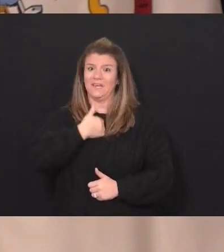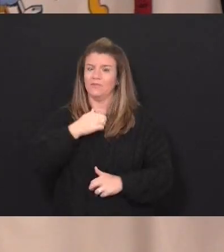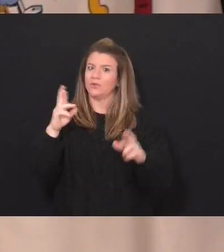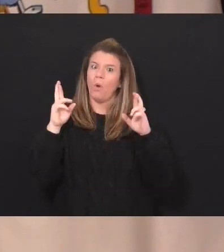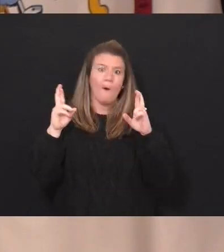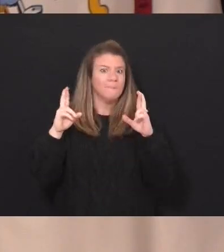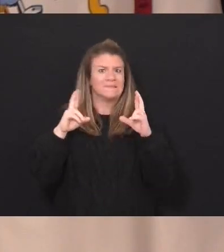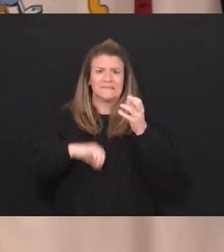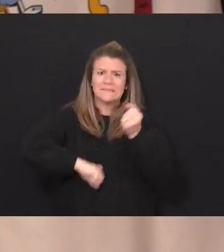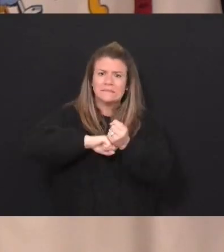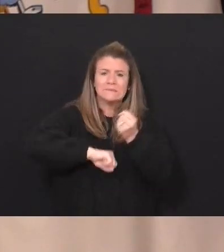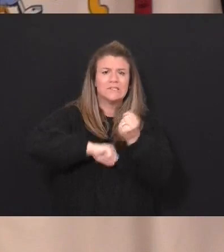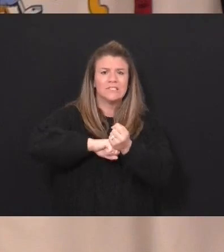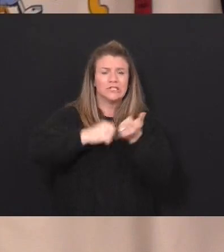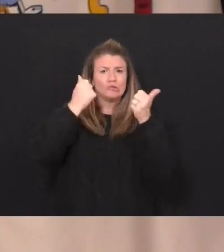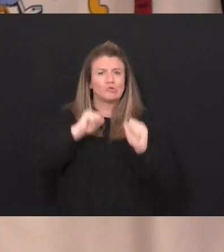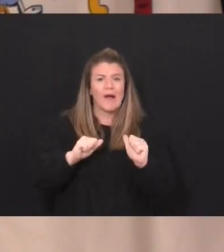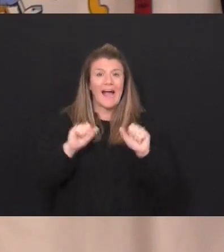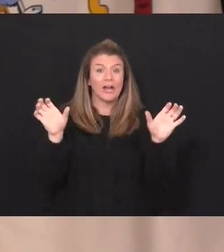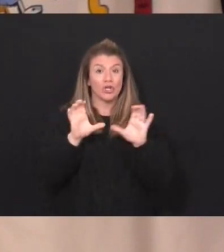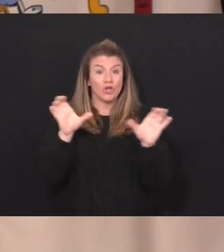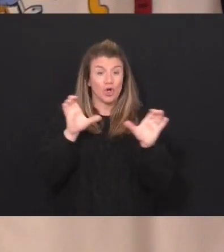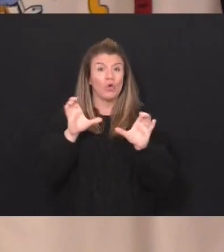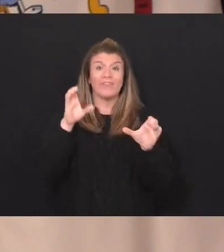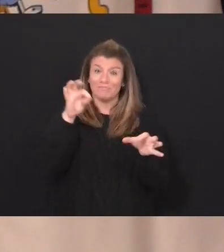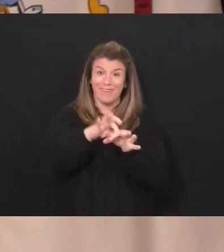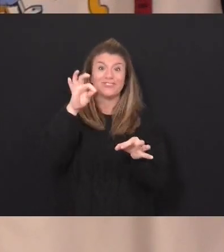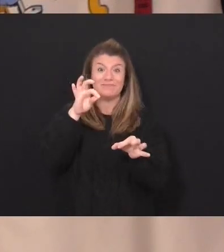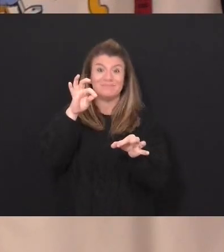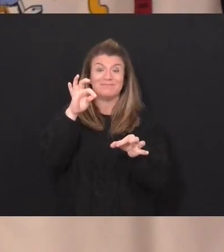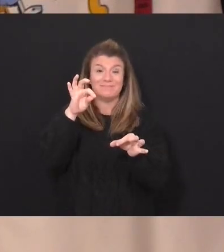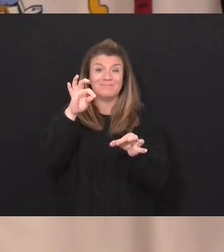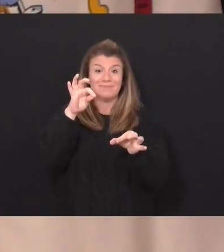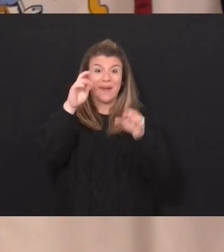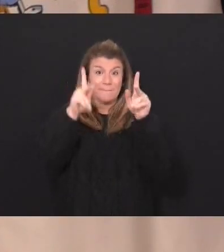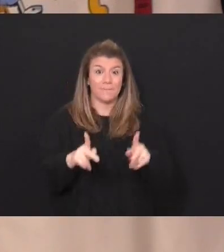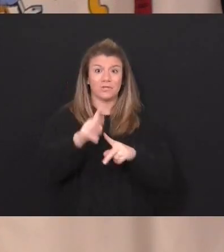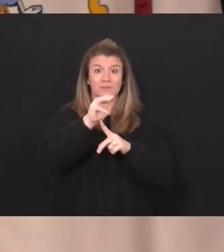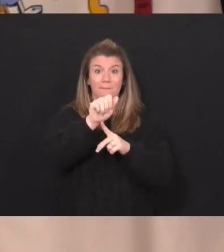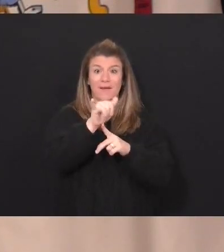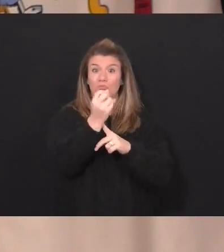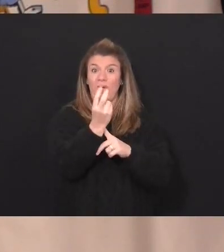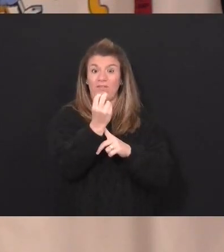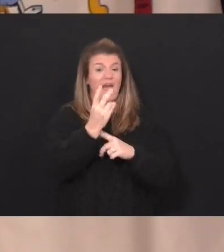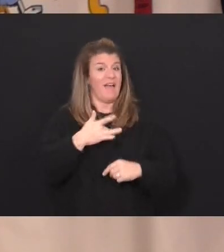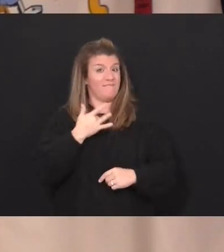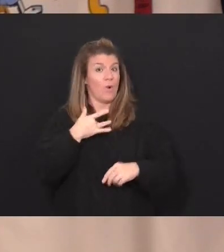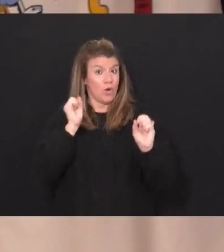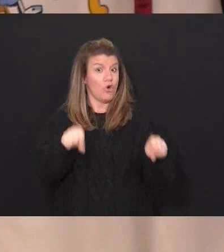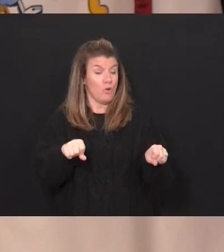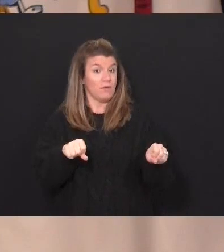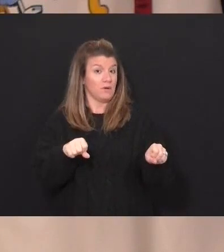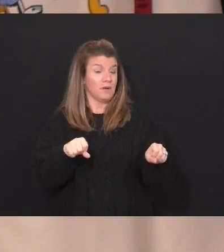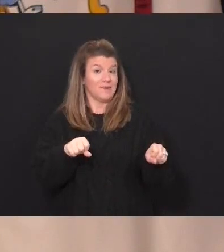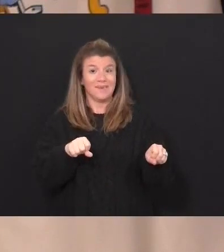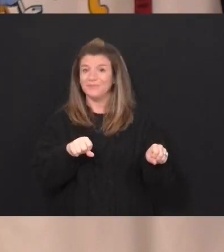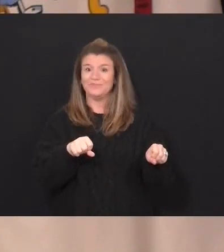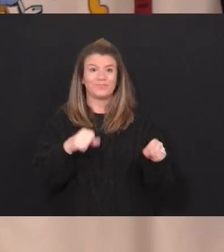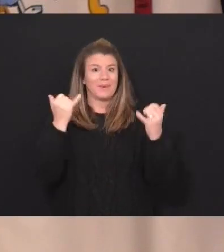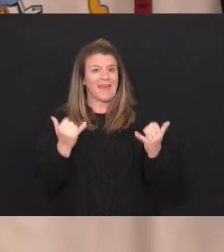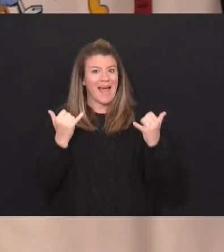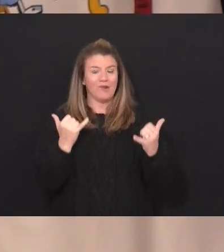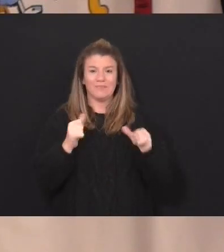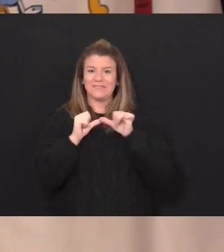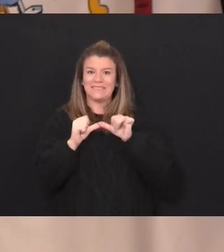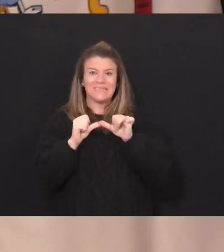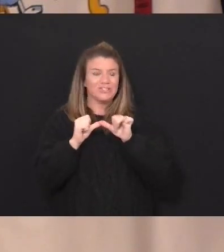supportive of trying to do our election on May the 12th. Felt like that we could do it, but as we continue to go and